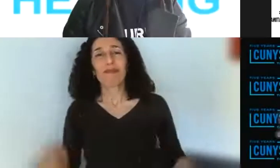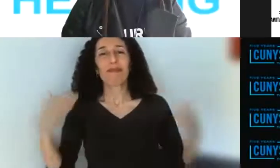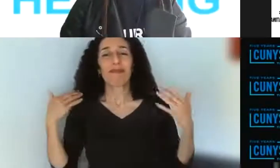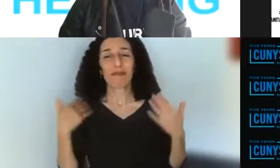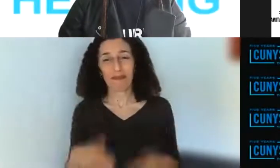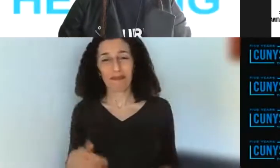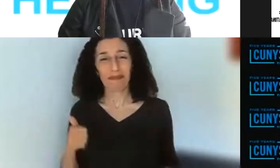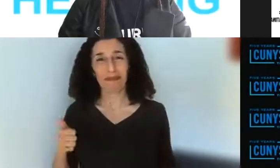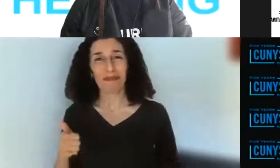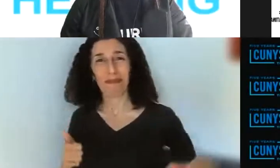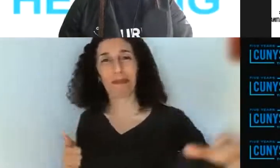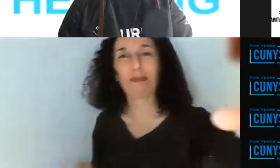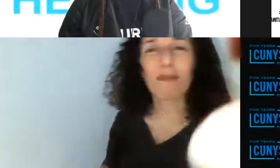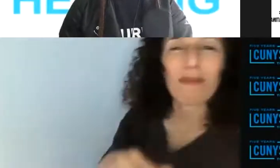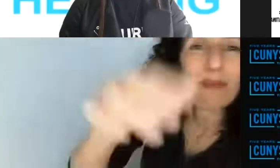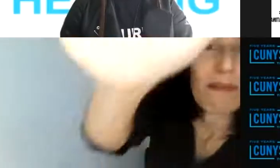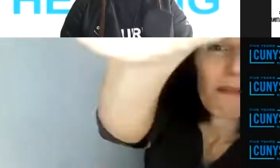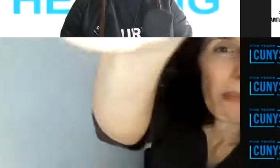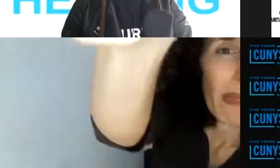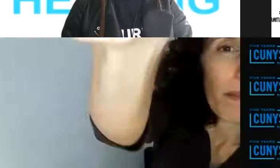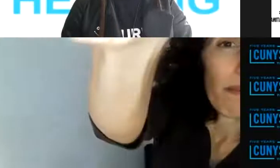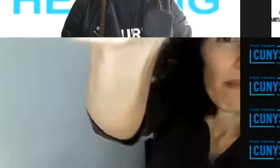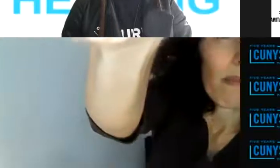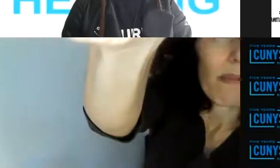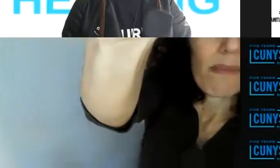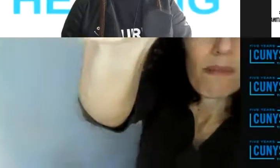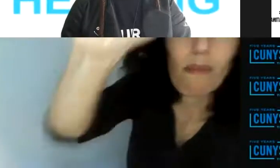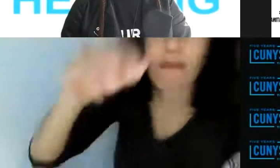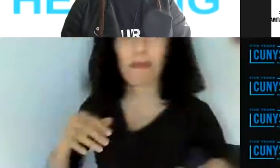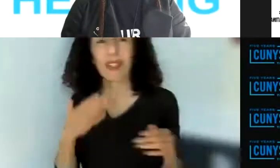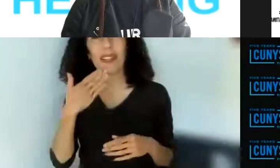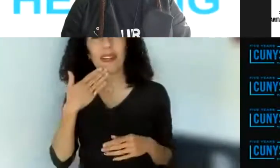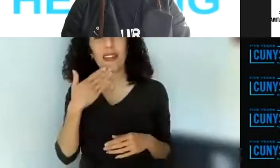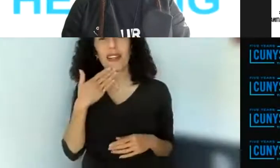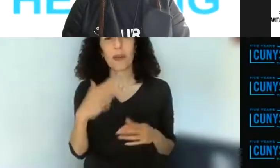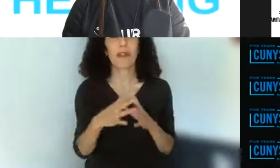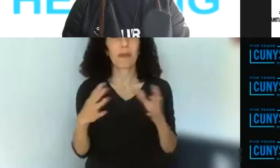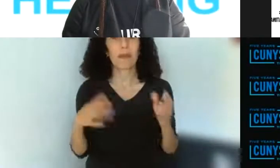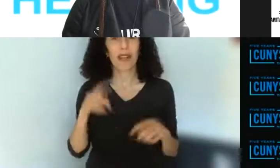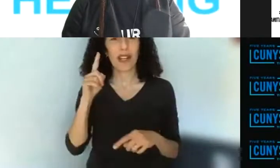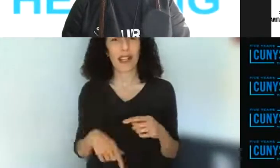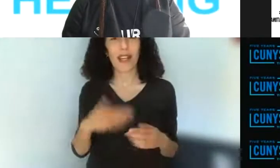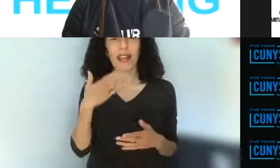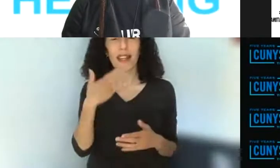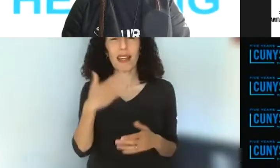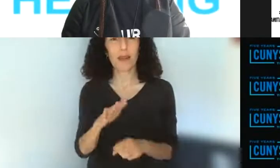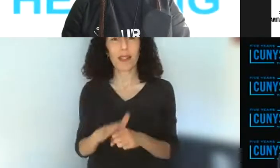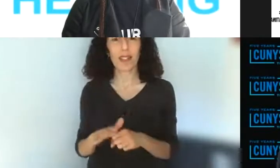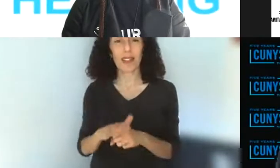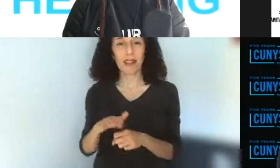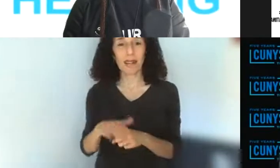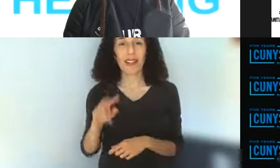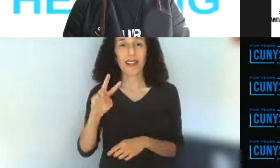Yes, absolutely. Thank you. I can't thank you both enough. This is the second time that